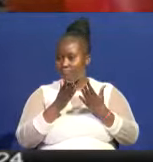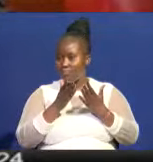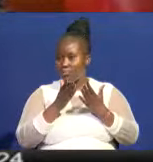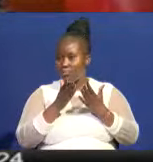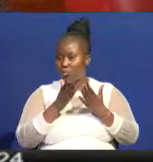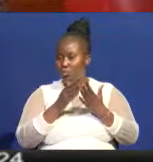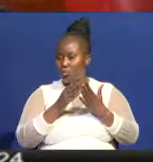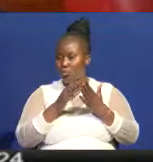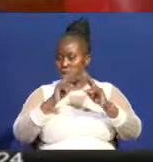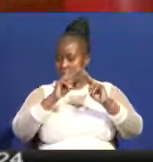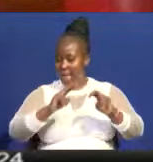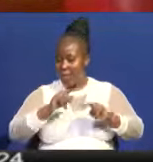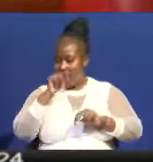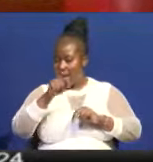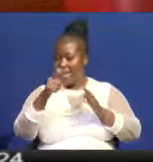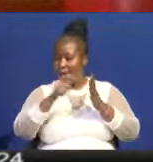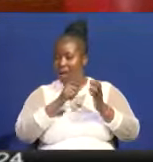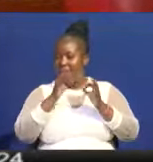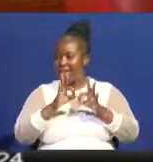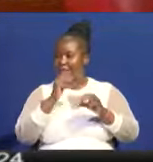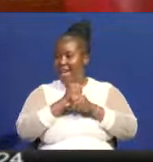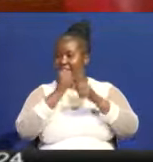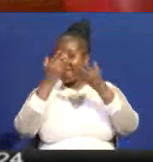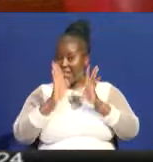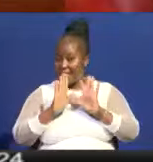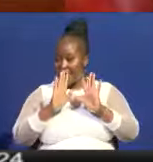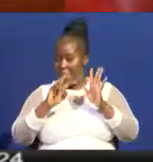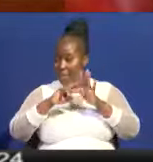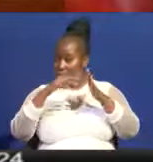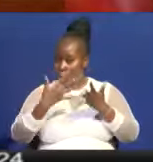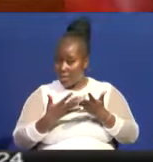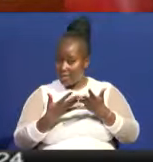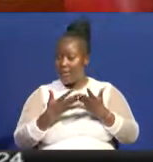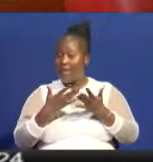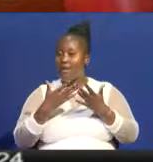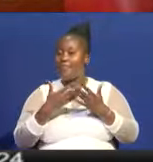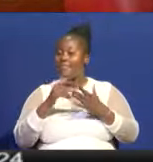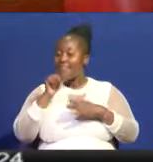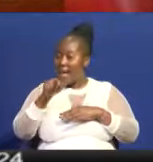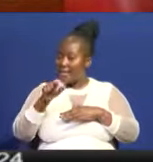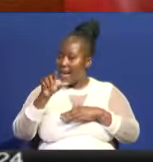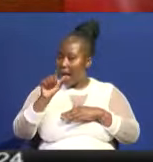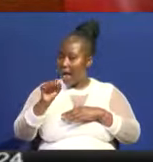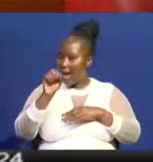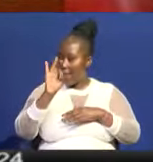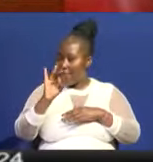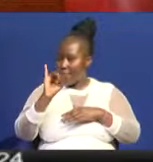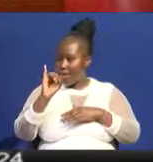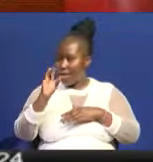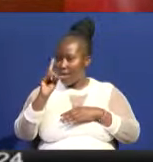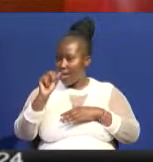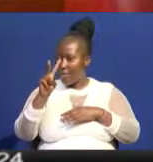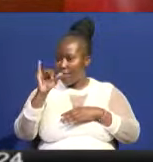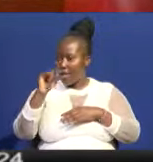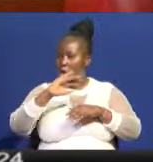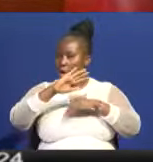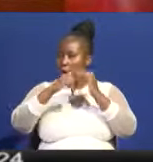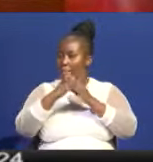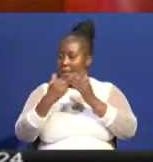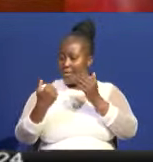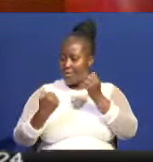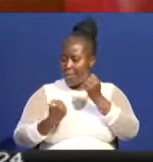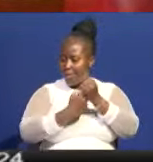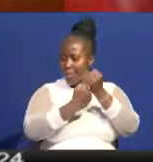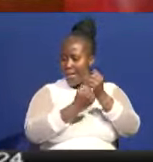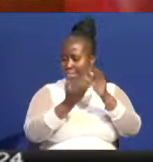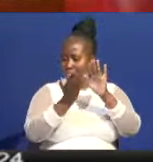record. If that is done, it means then the affidavit and all the supporting documents